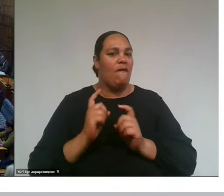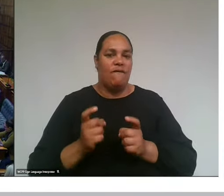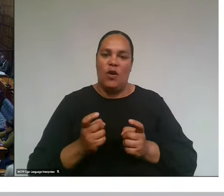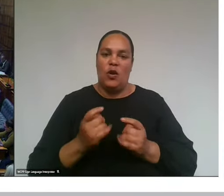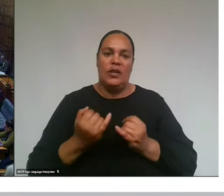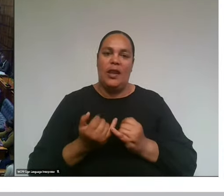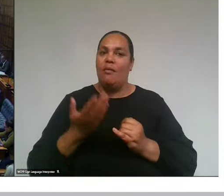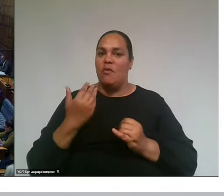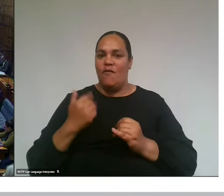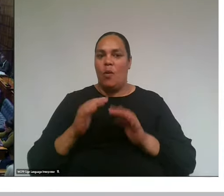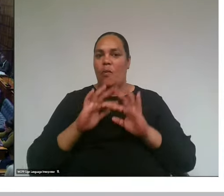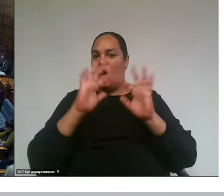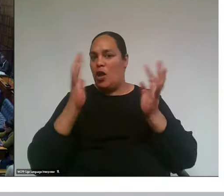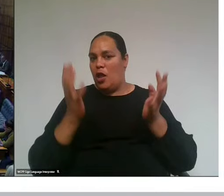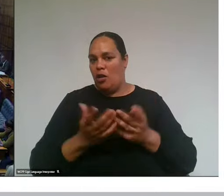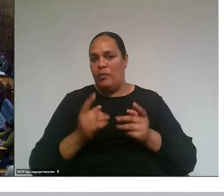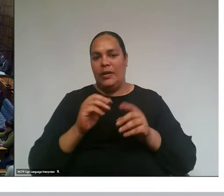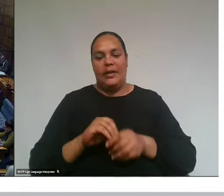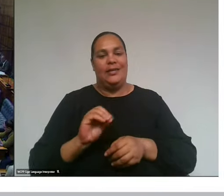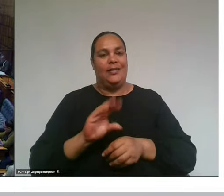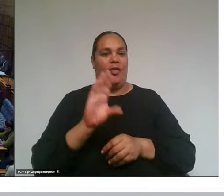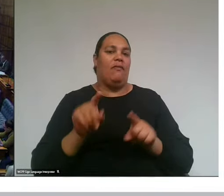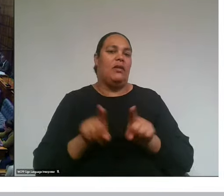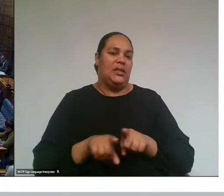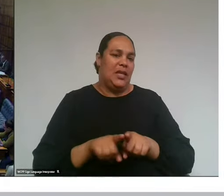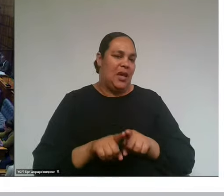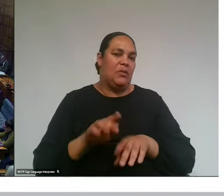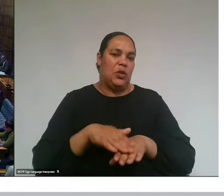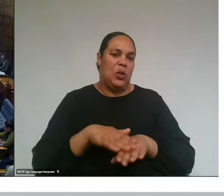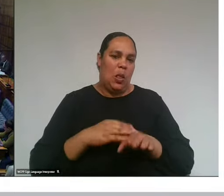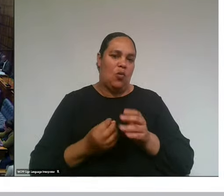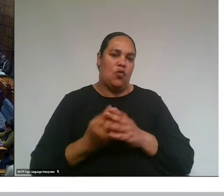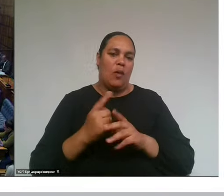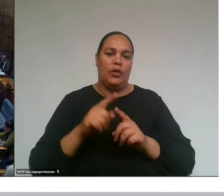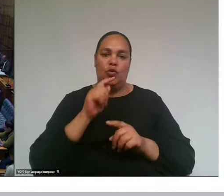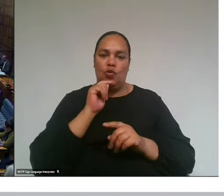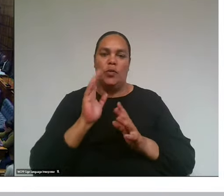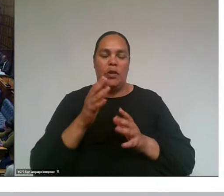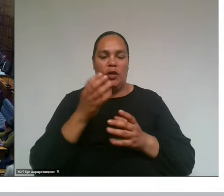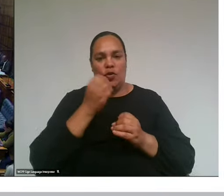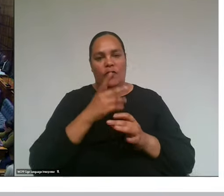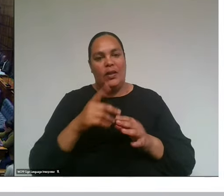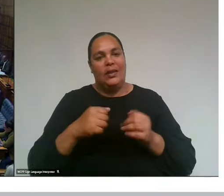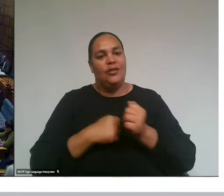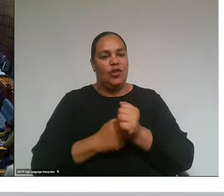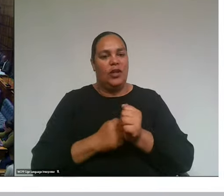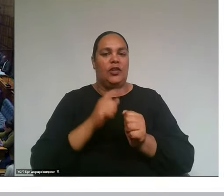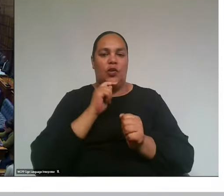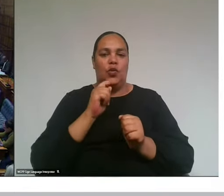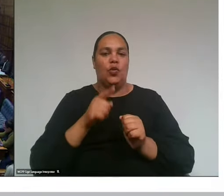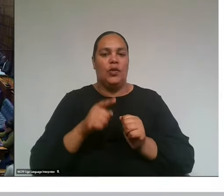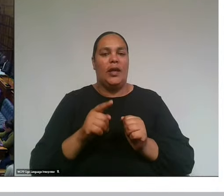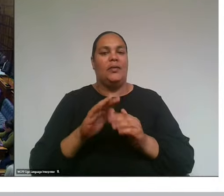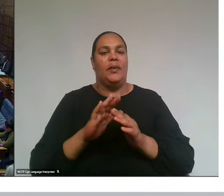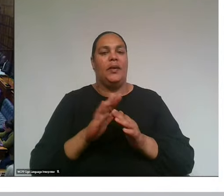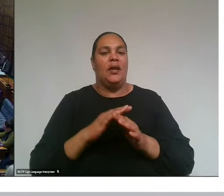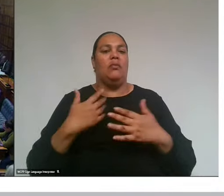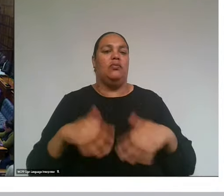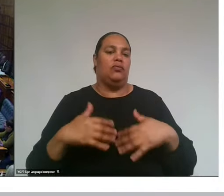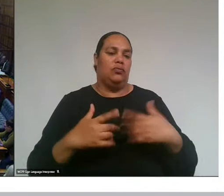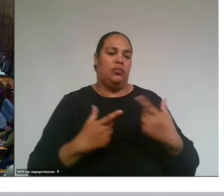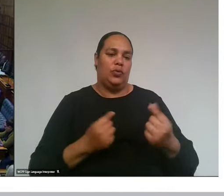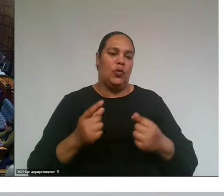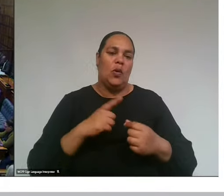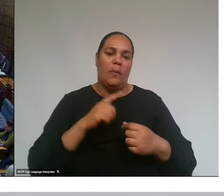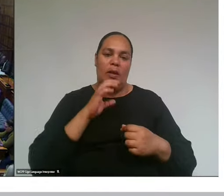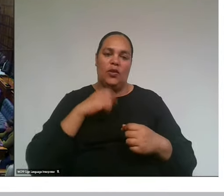was towe globally and also in South Africa and I think this is really to emphasize that the strategy as we have it becomes absolutely critical that we